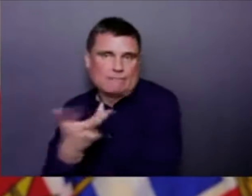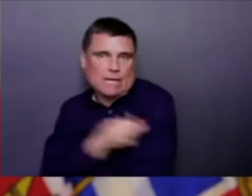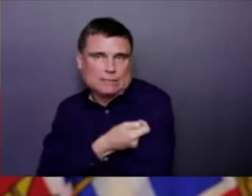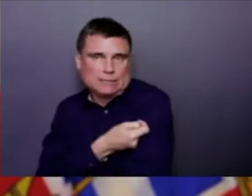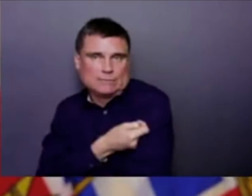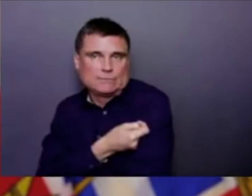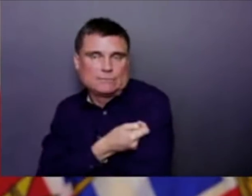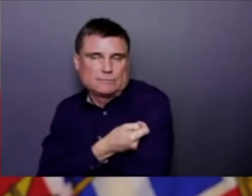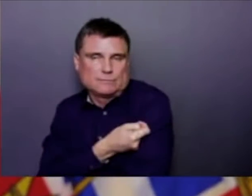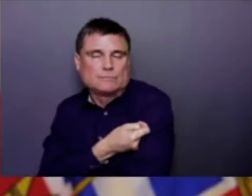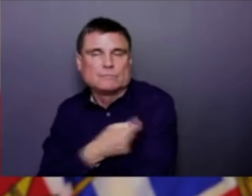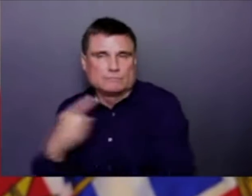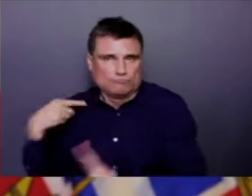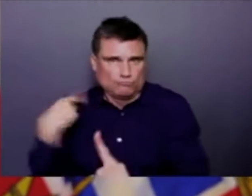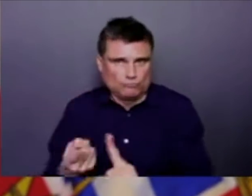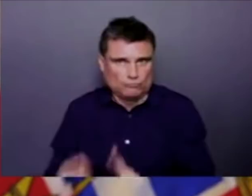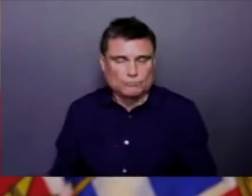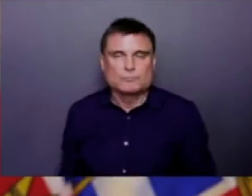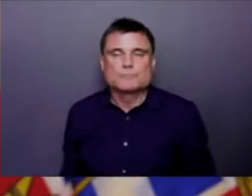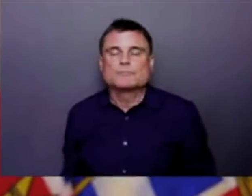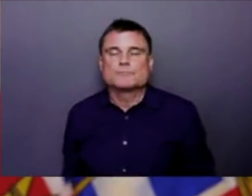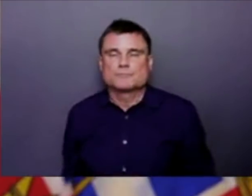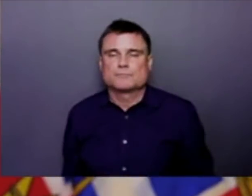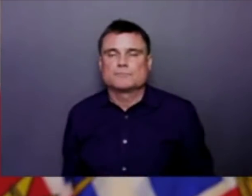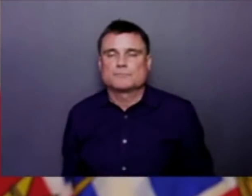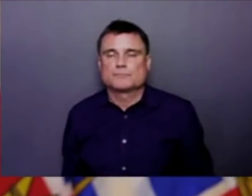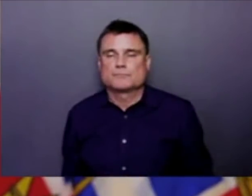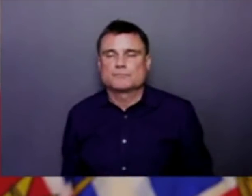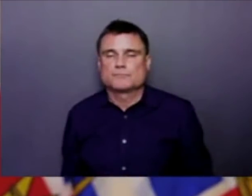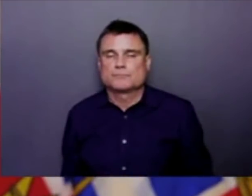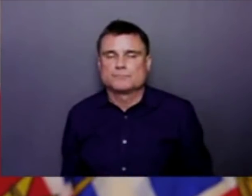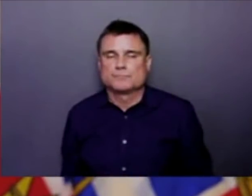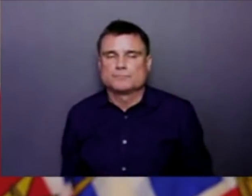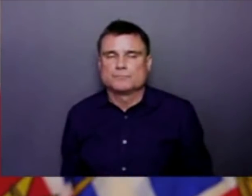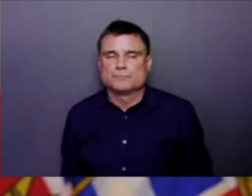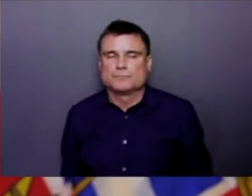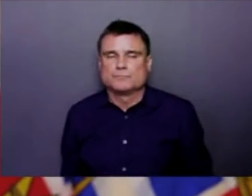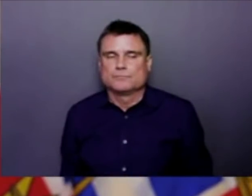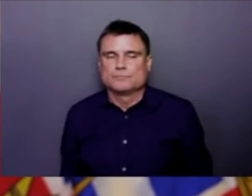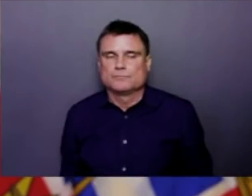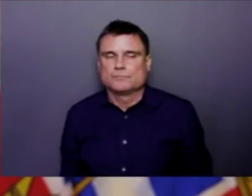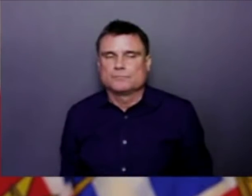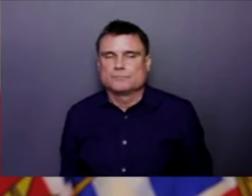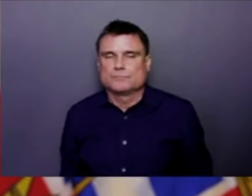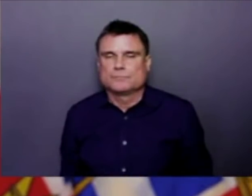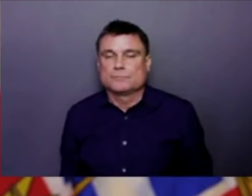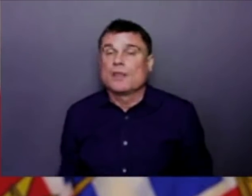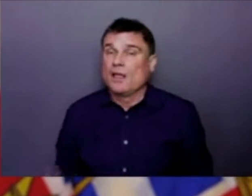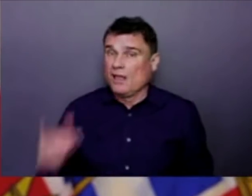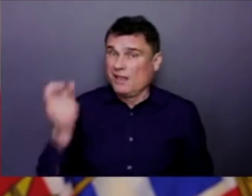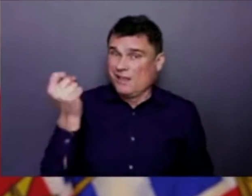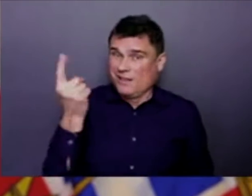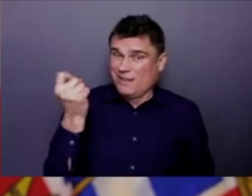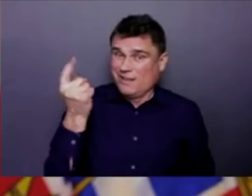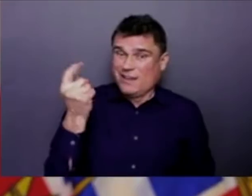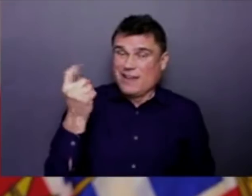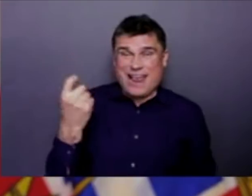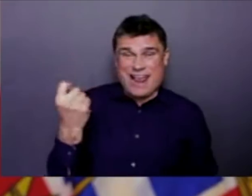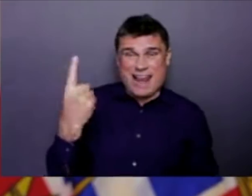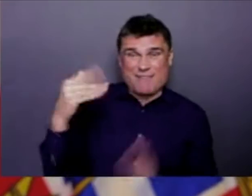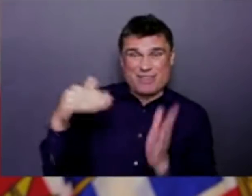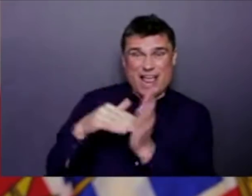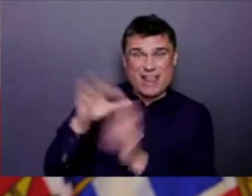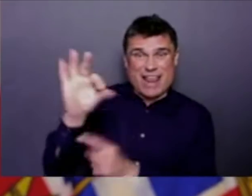days. As well, this is all Pfizer vaccine, but as we know, the Moderna vaccine